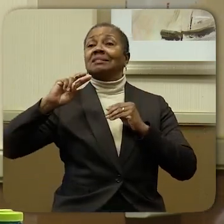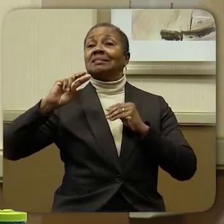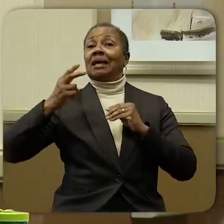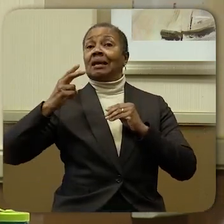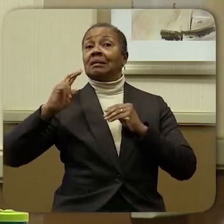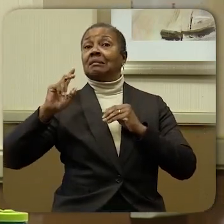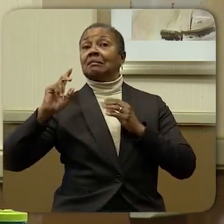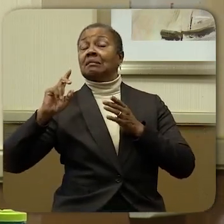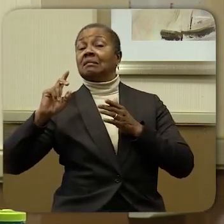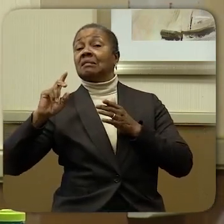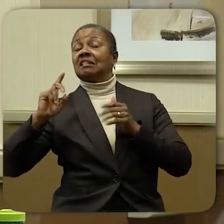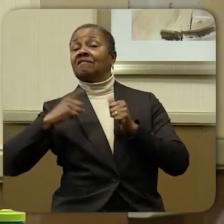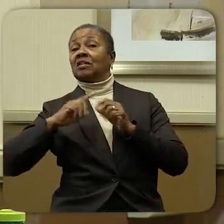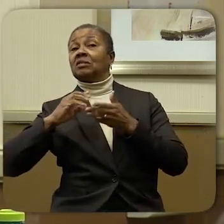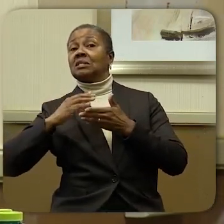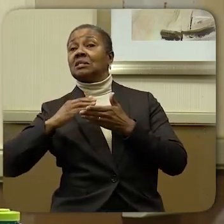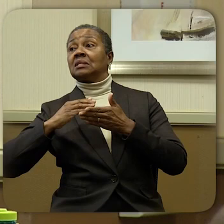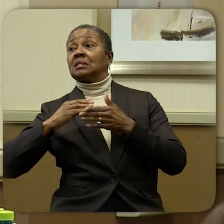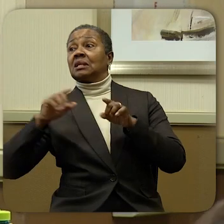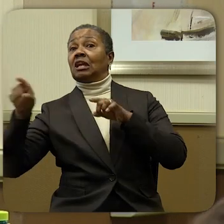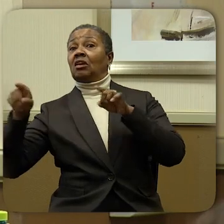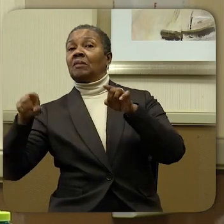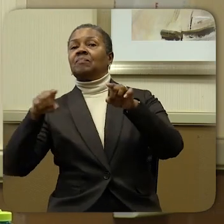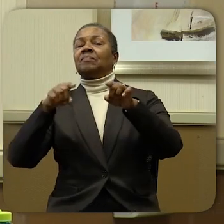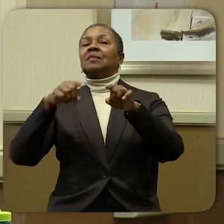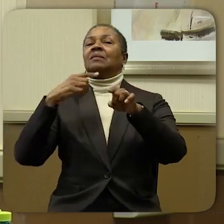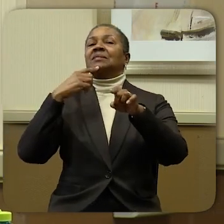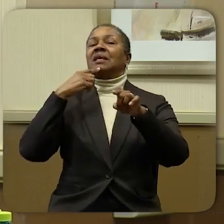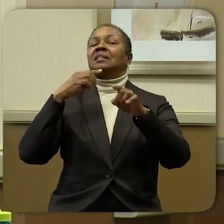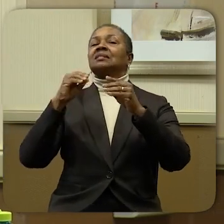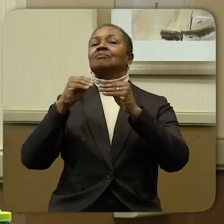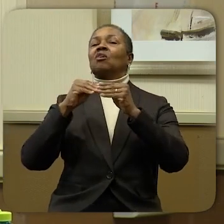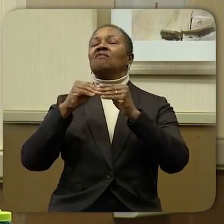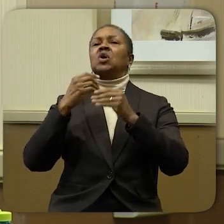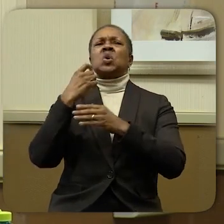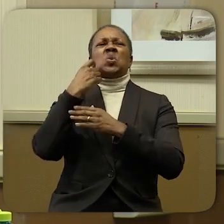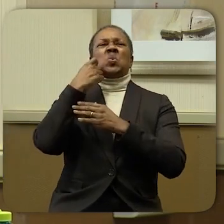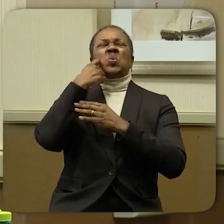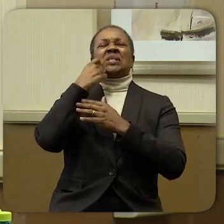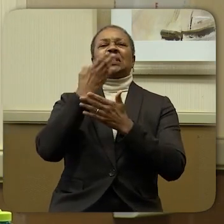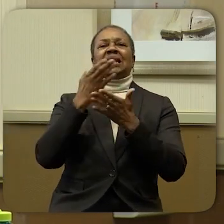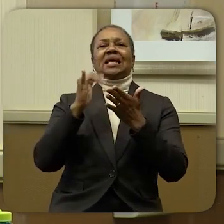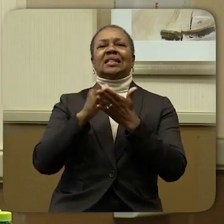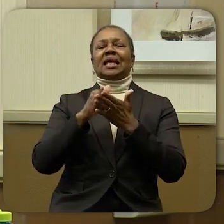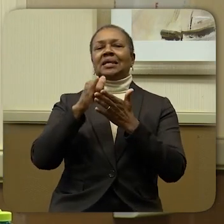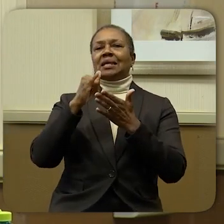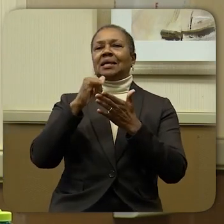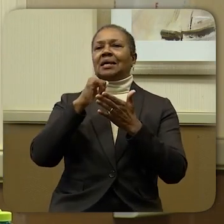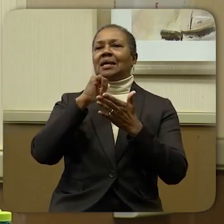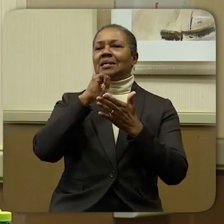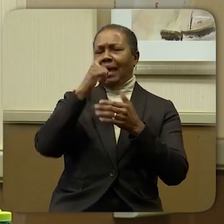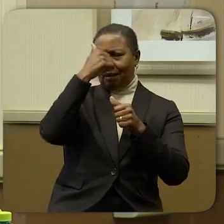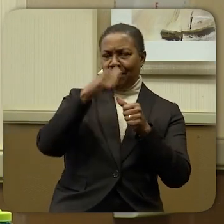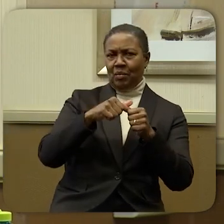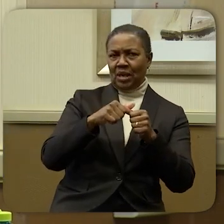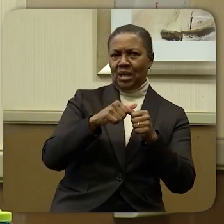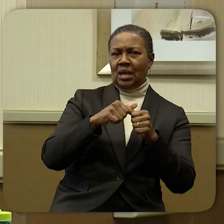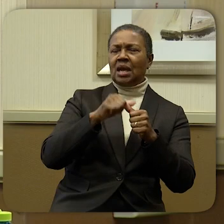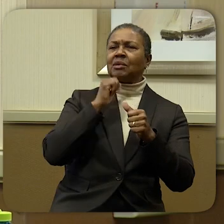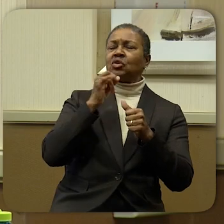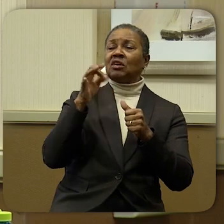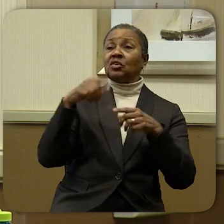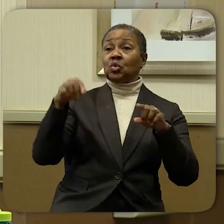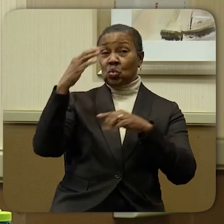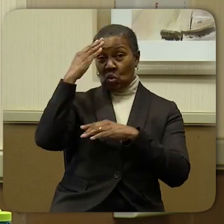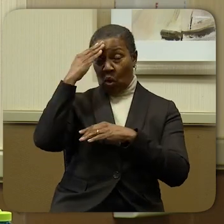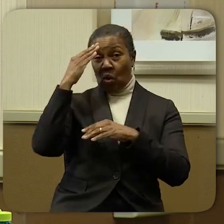questions? Okay, we'll go here, then over here. I would say this is more of a recent thing than a memory, but I don't know if anybody of you